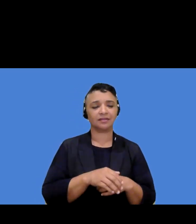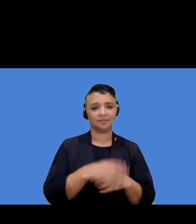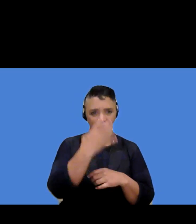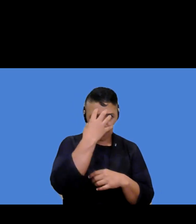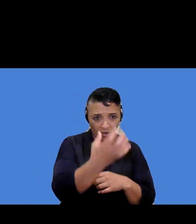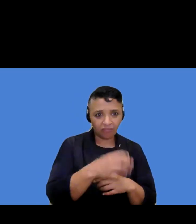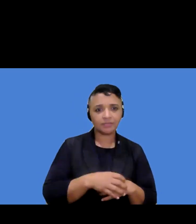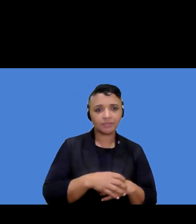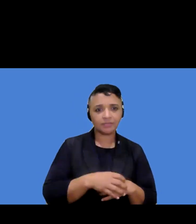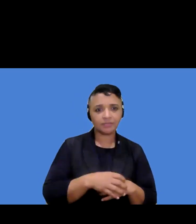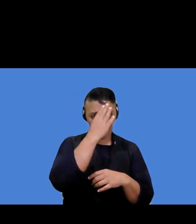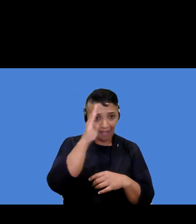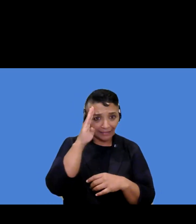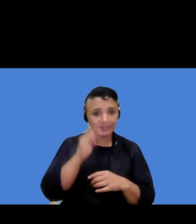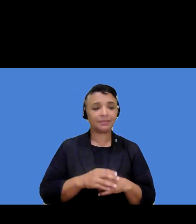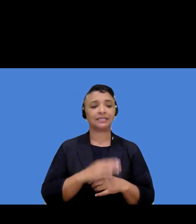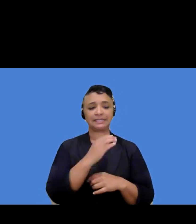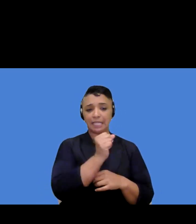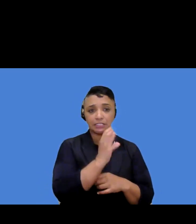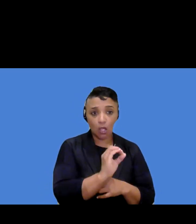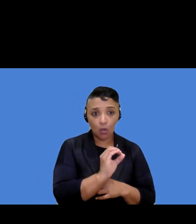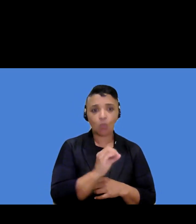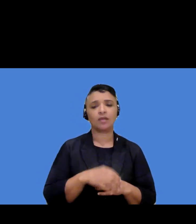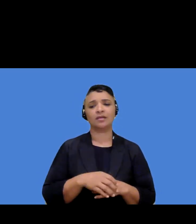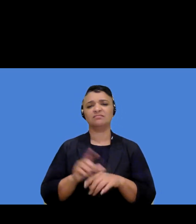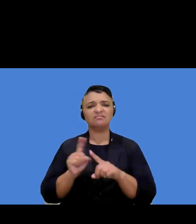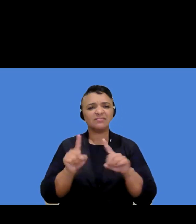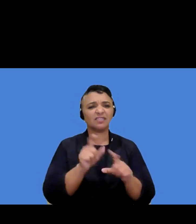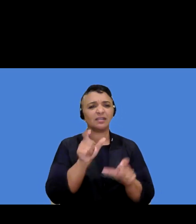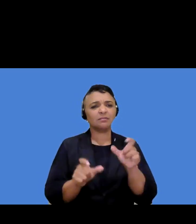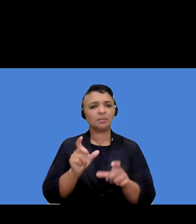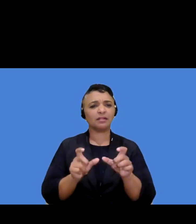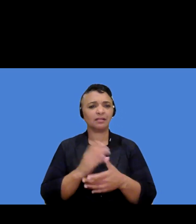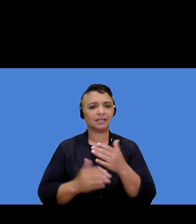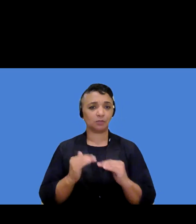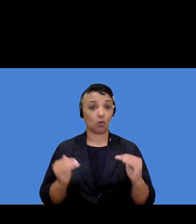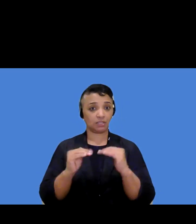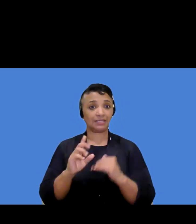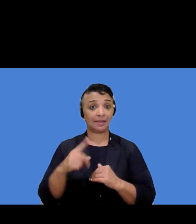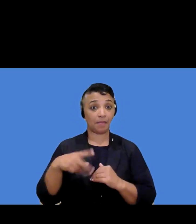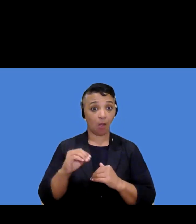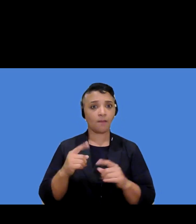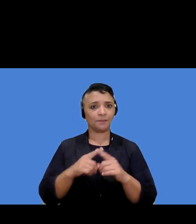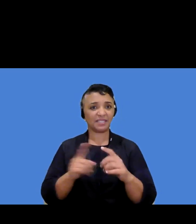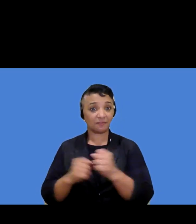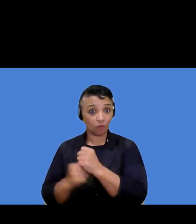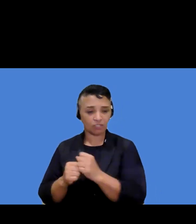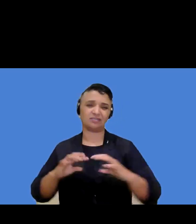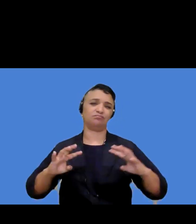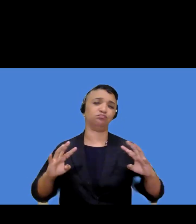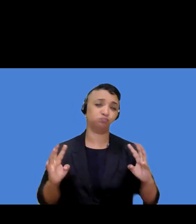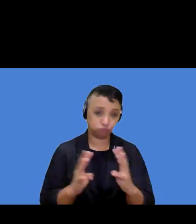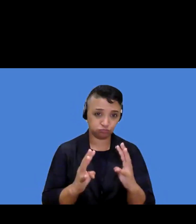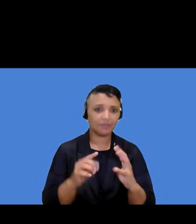society organizations, and organizations of people with disabilities and their foundation. That is why it is